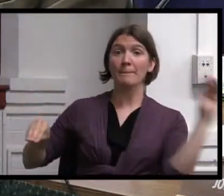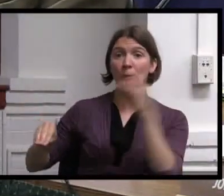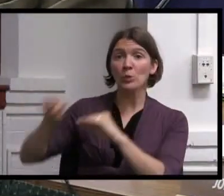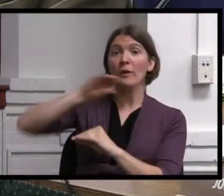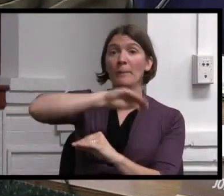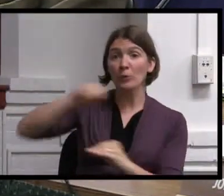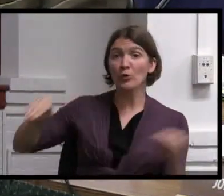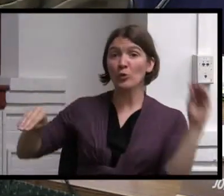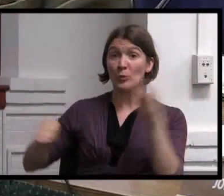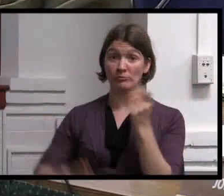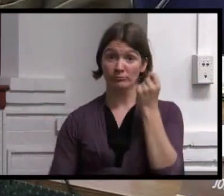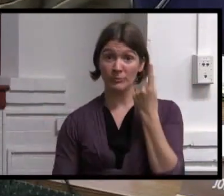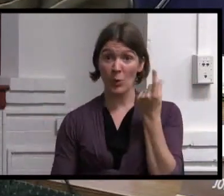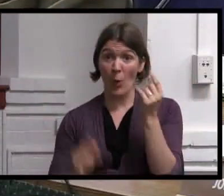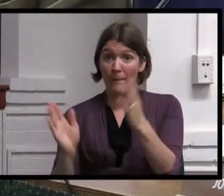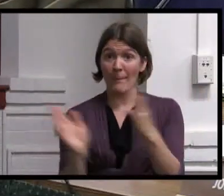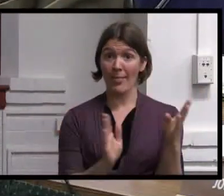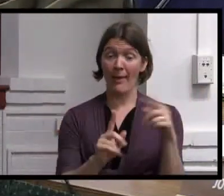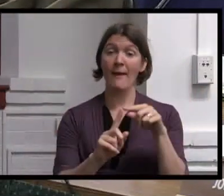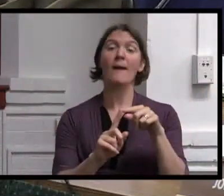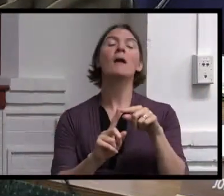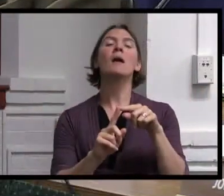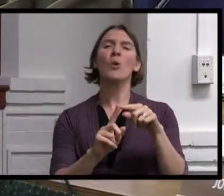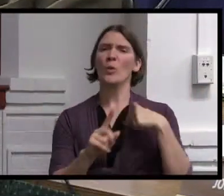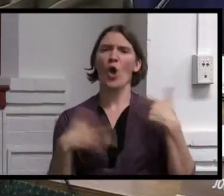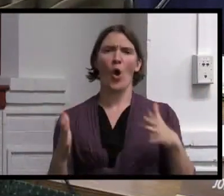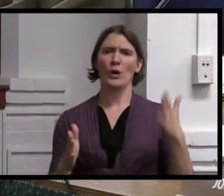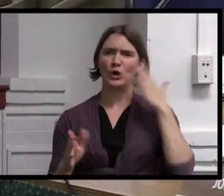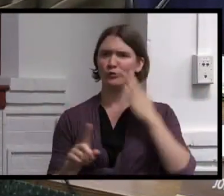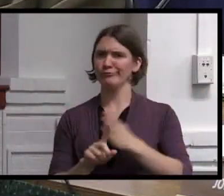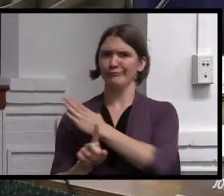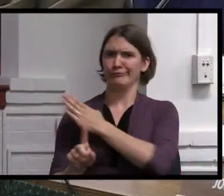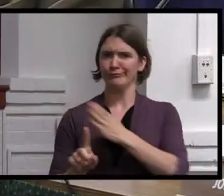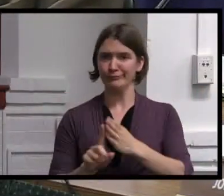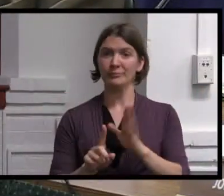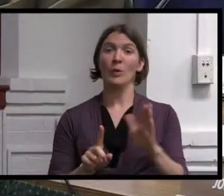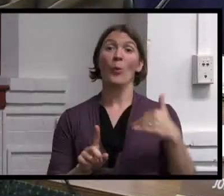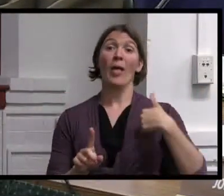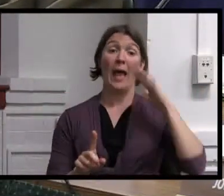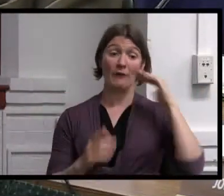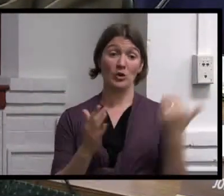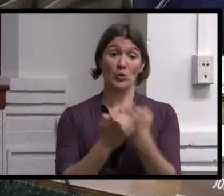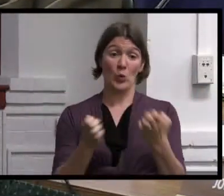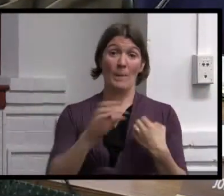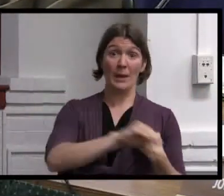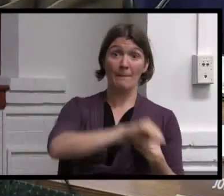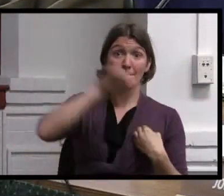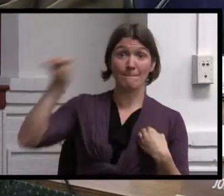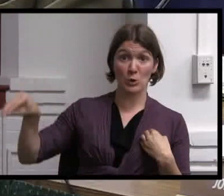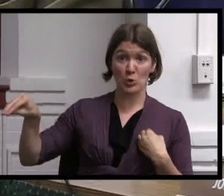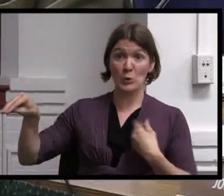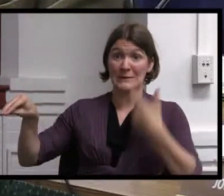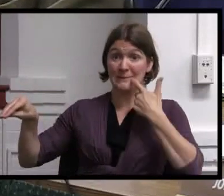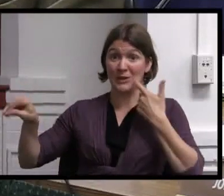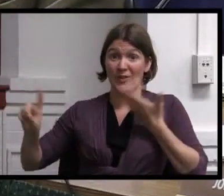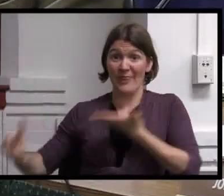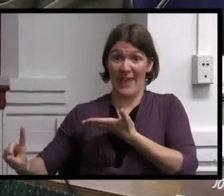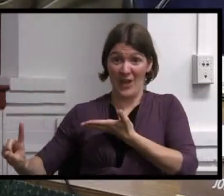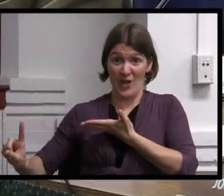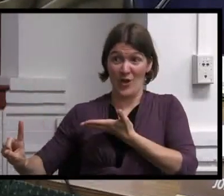One of the decisions that we made relatively early on was to put new equipment into the dispatch center rather